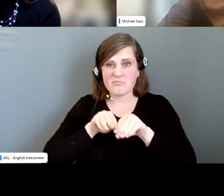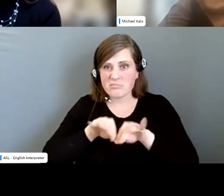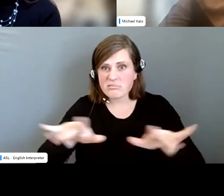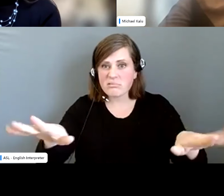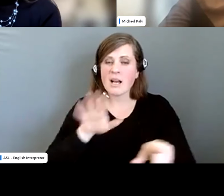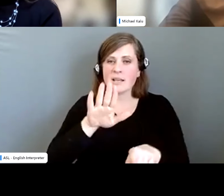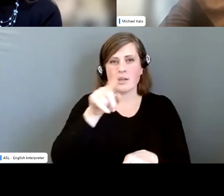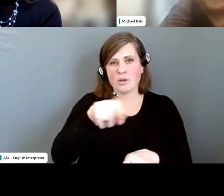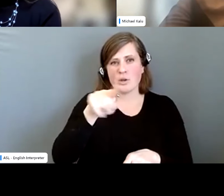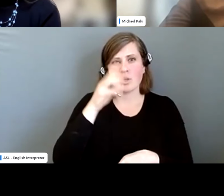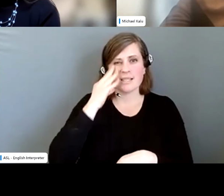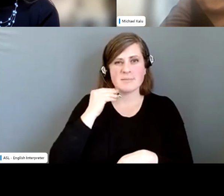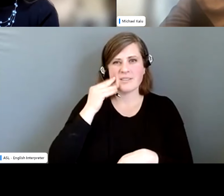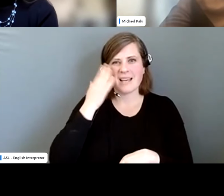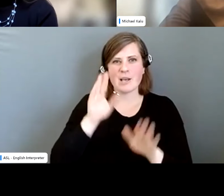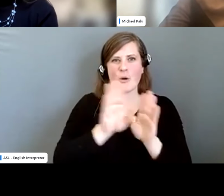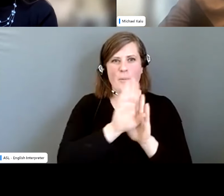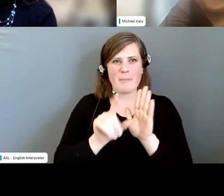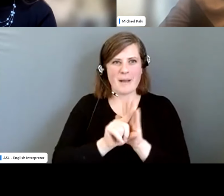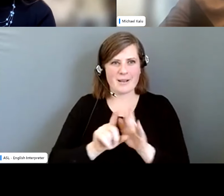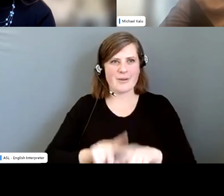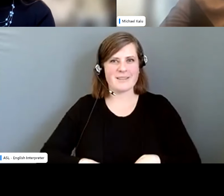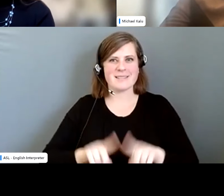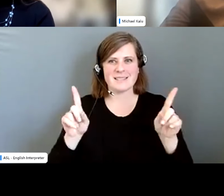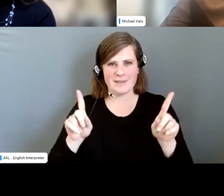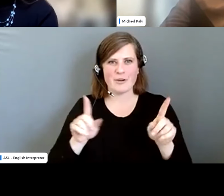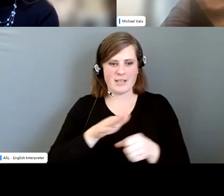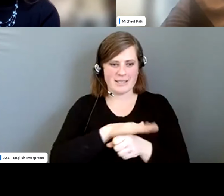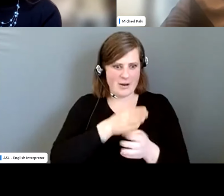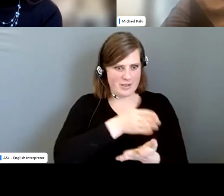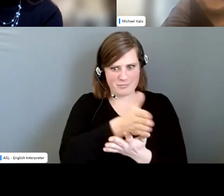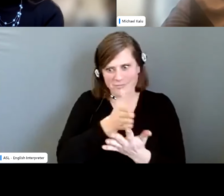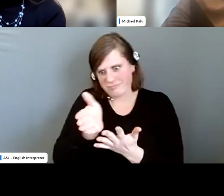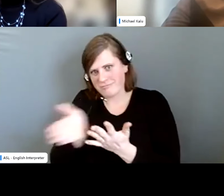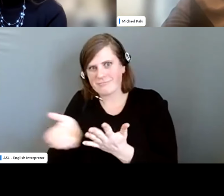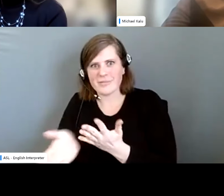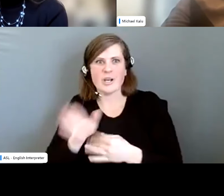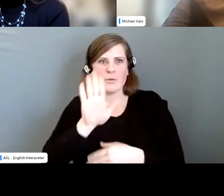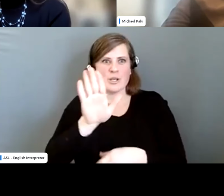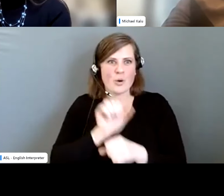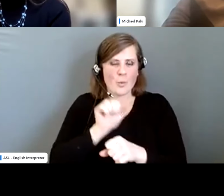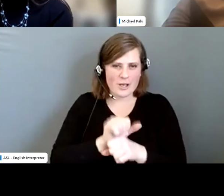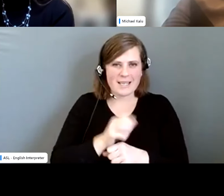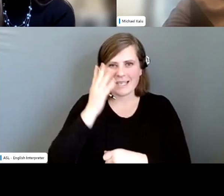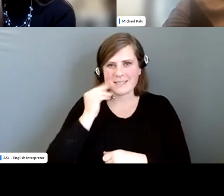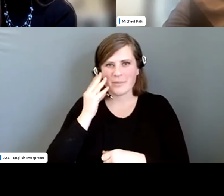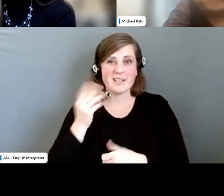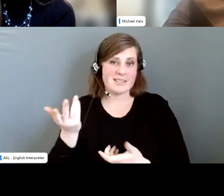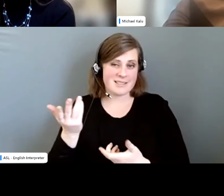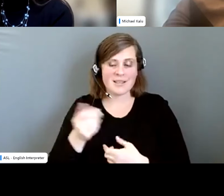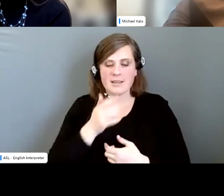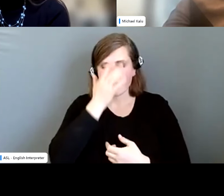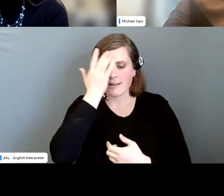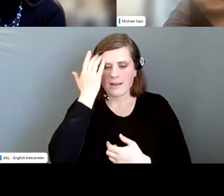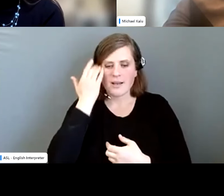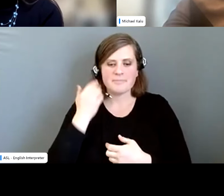I know you all come from different areas and cities that you're currently working in. So, and if you're